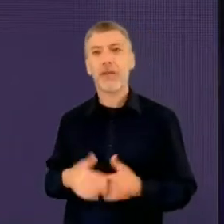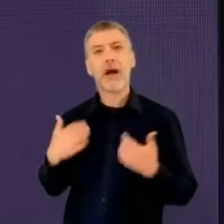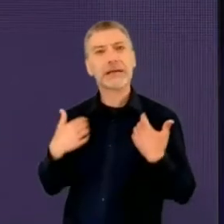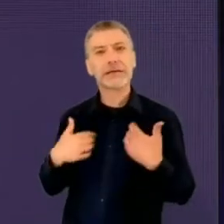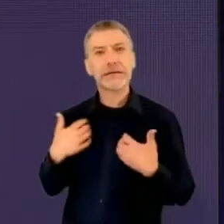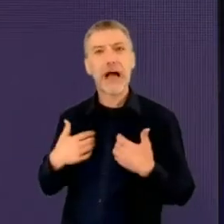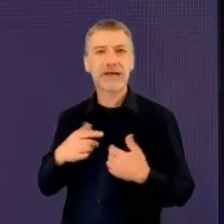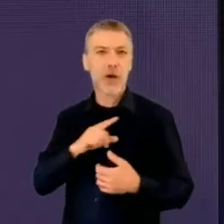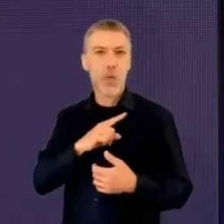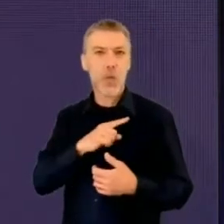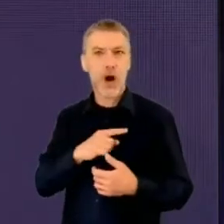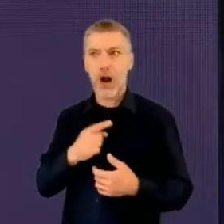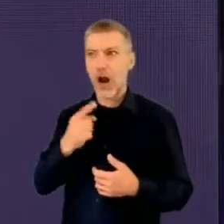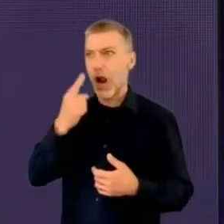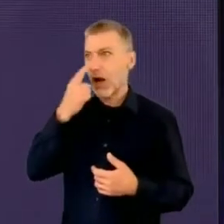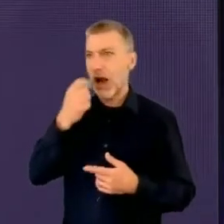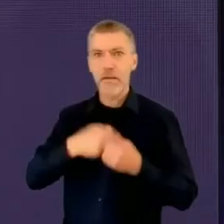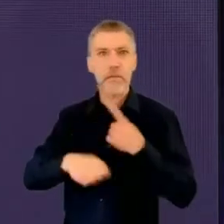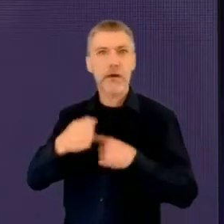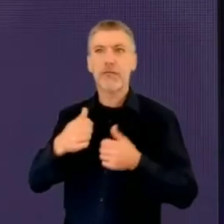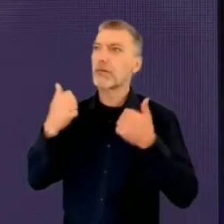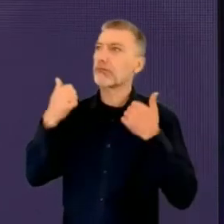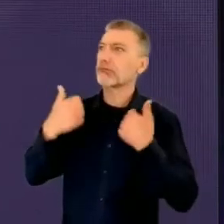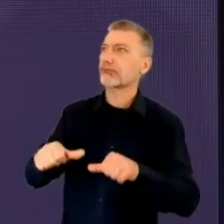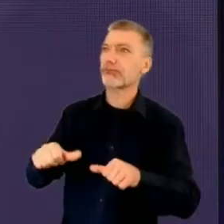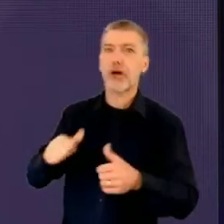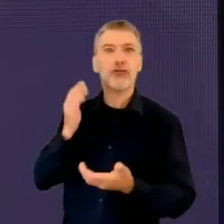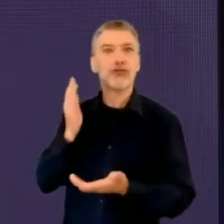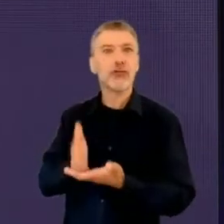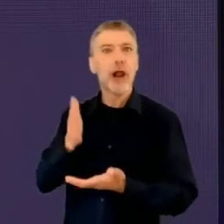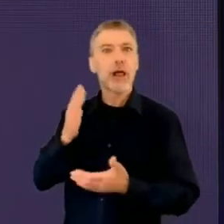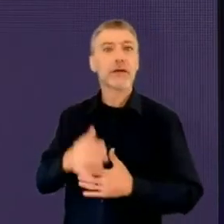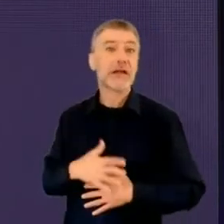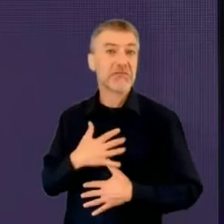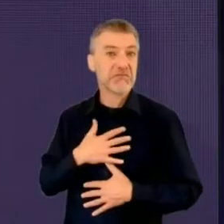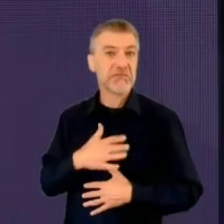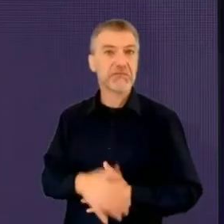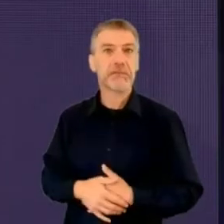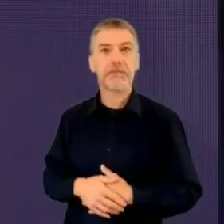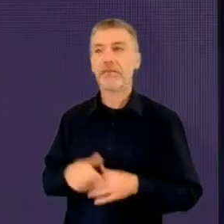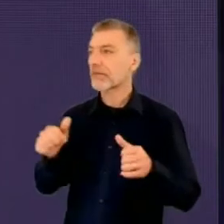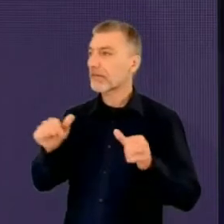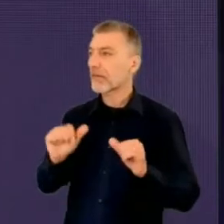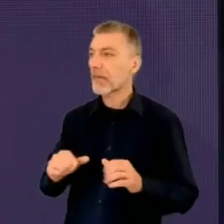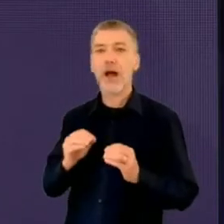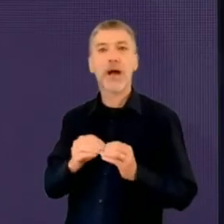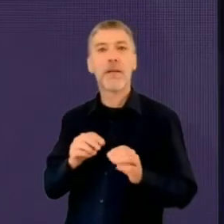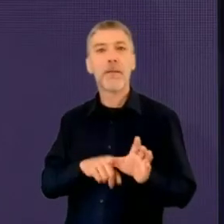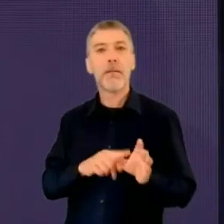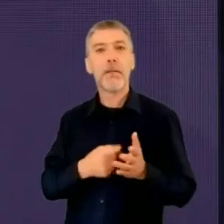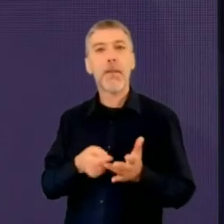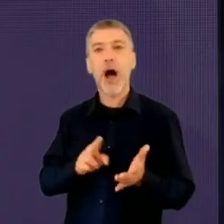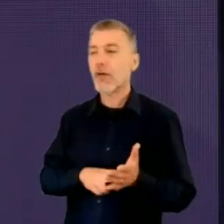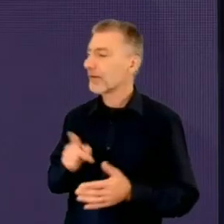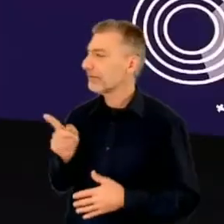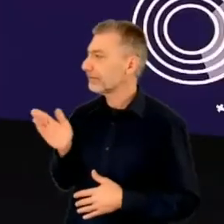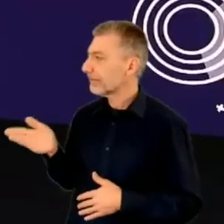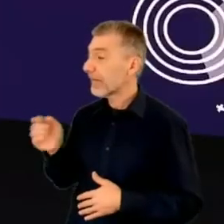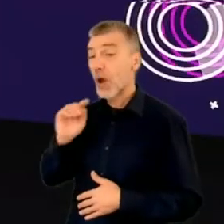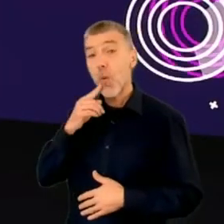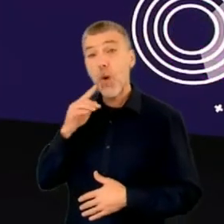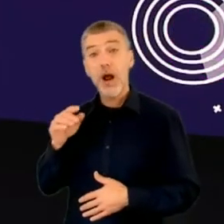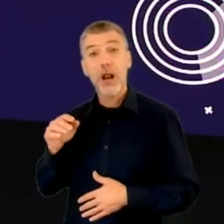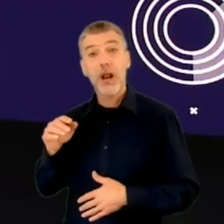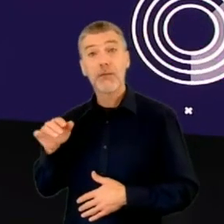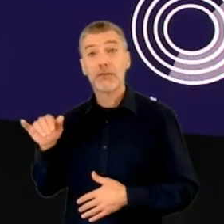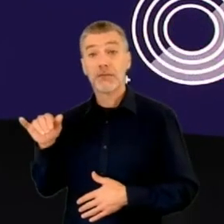like that could be made into a reality. Byron, will electric plane engines be